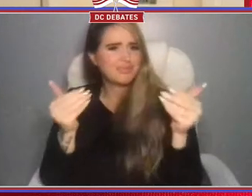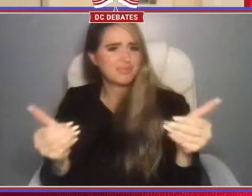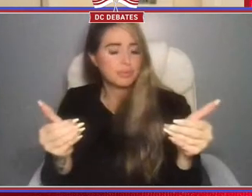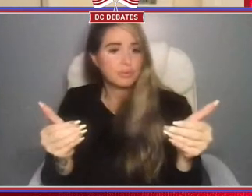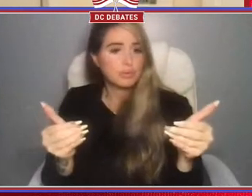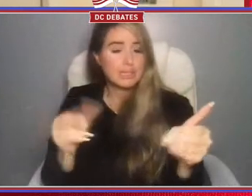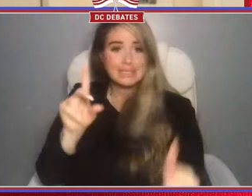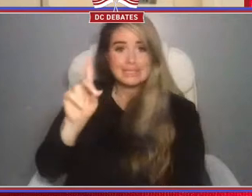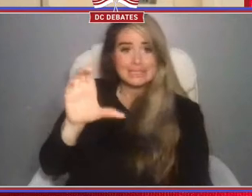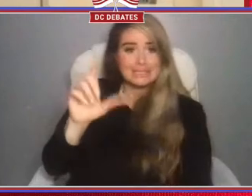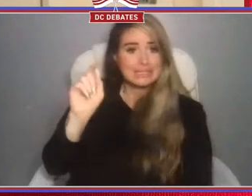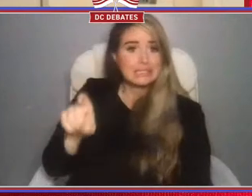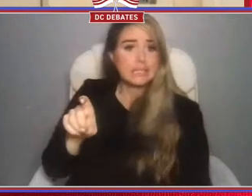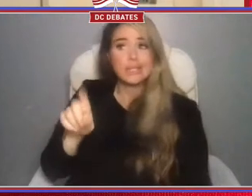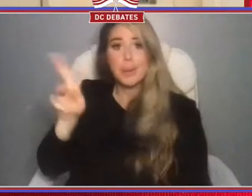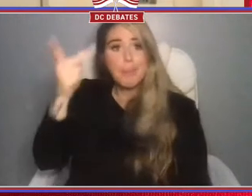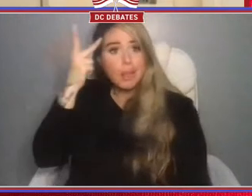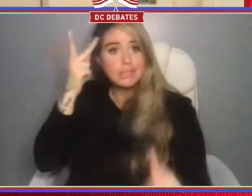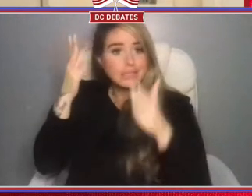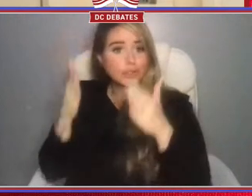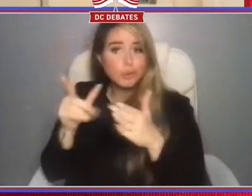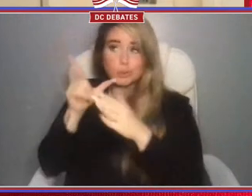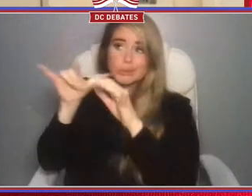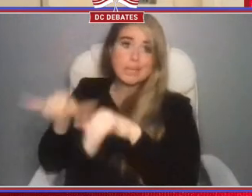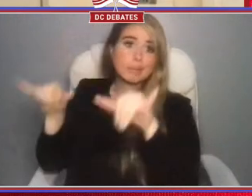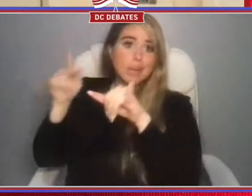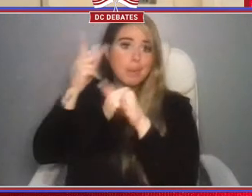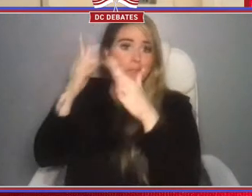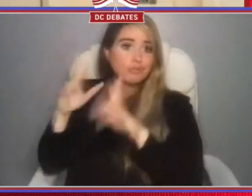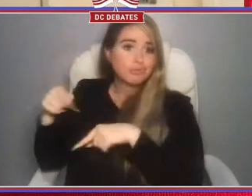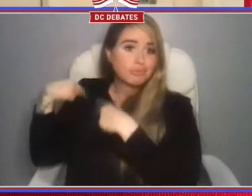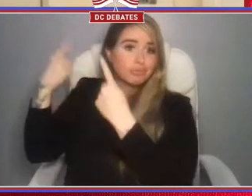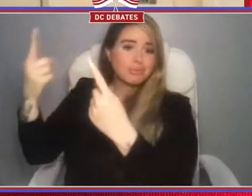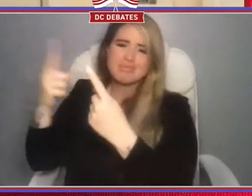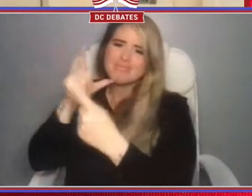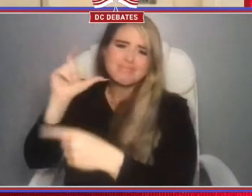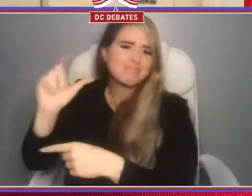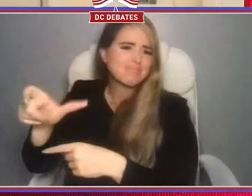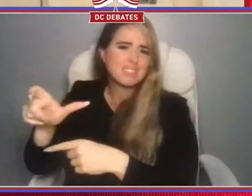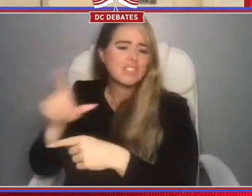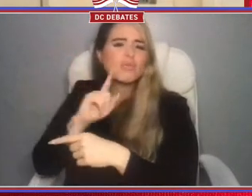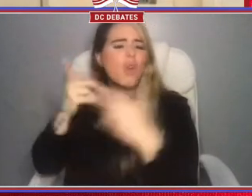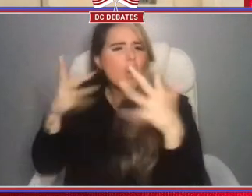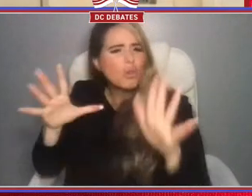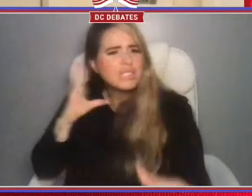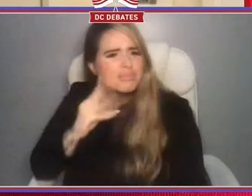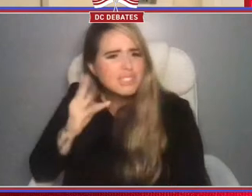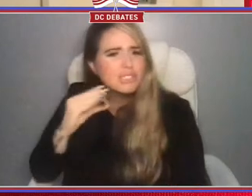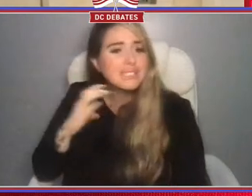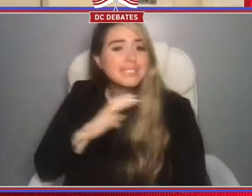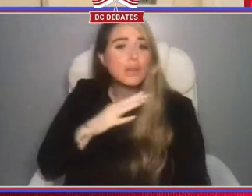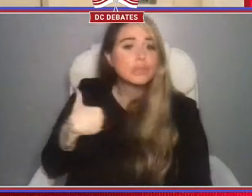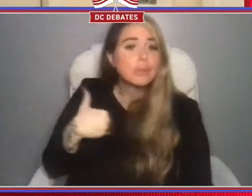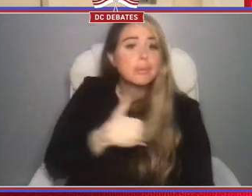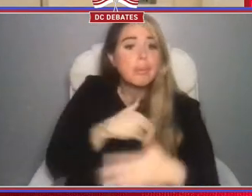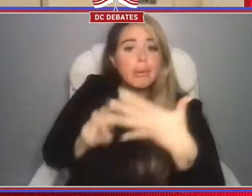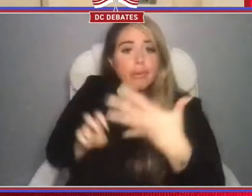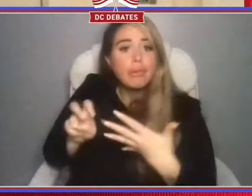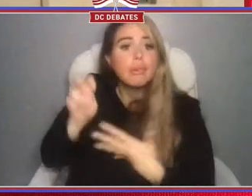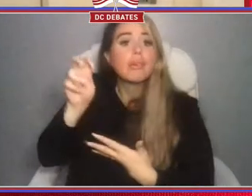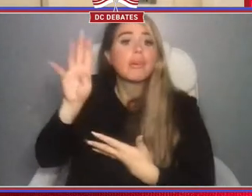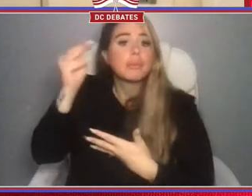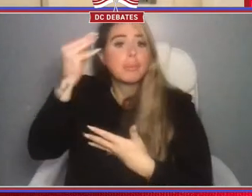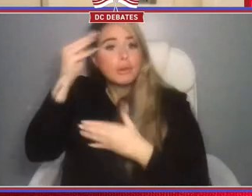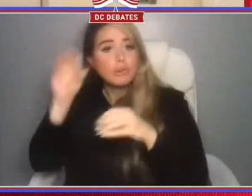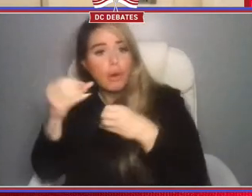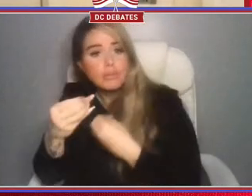career politician. We have tried it before, recycling council members to the mayor's office or